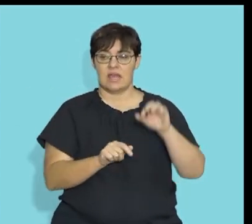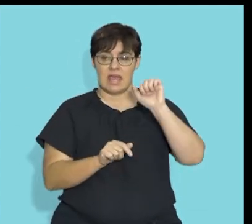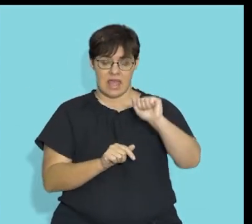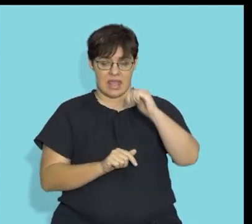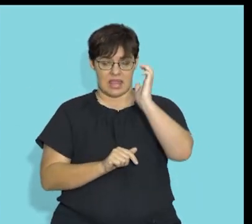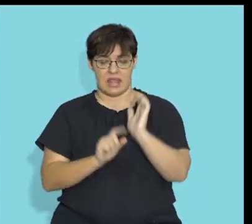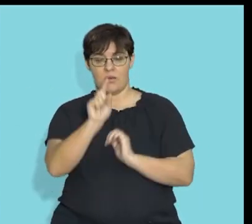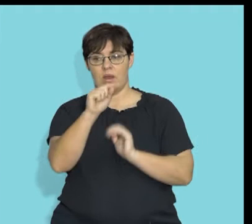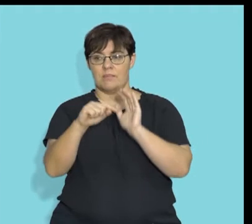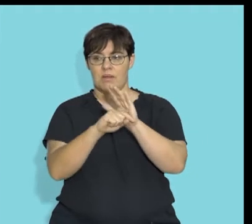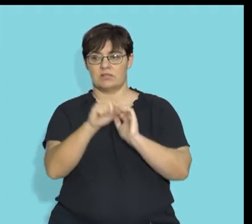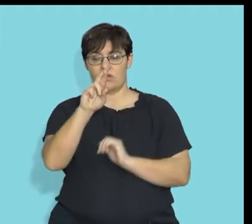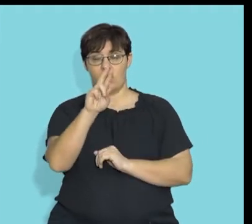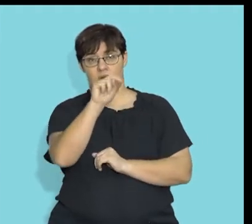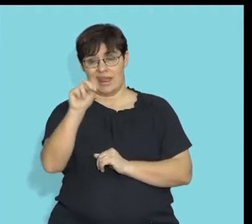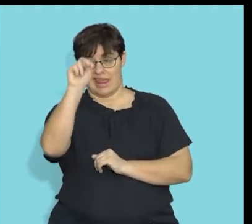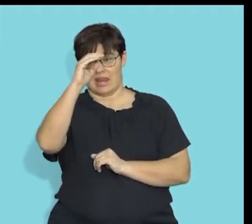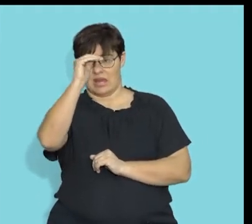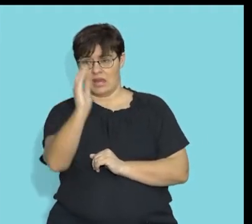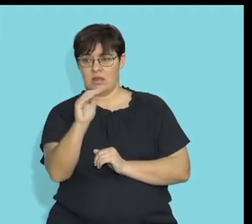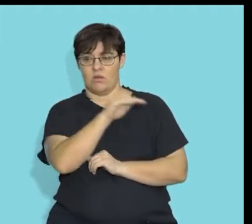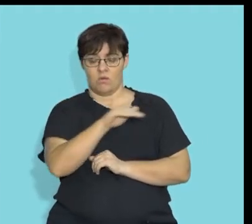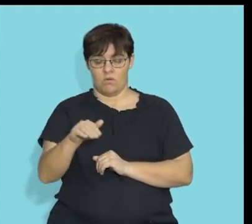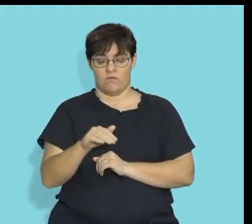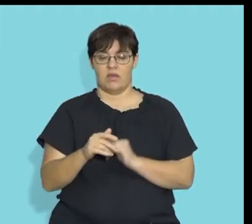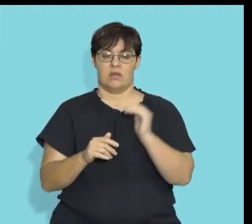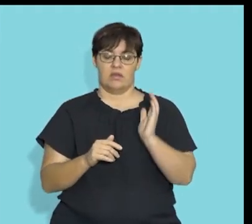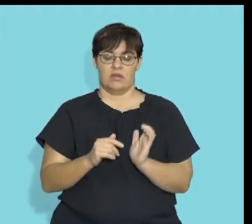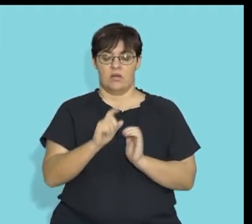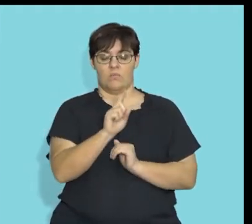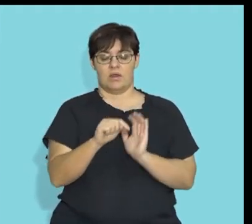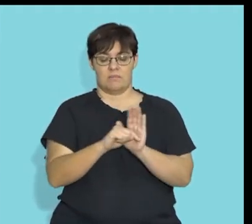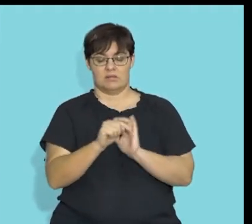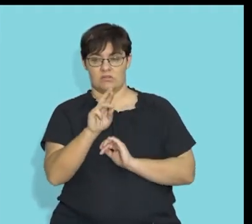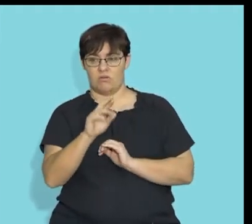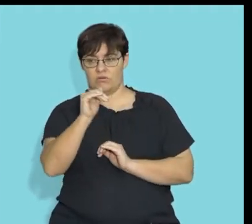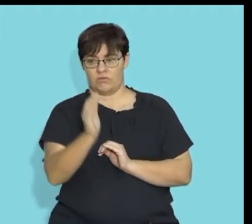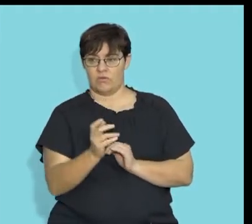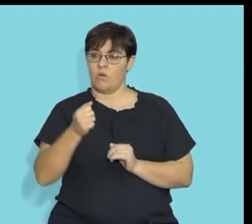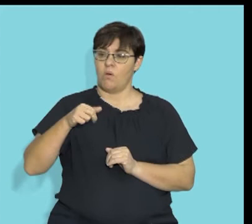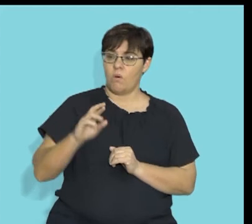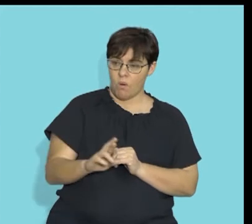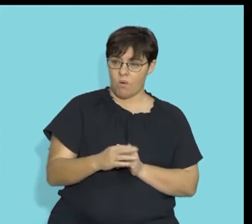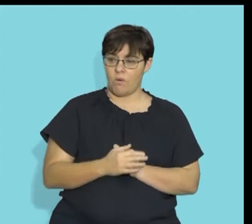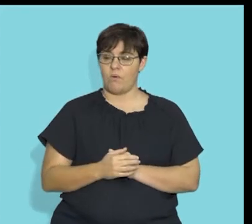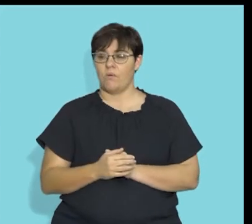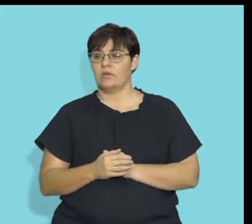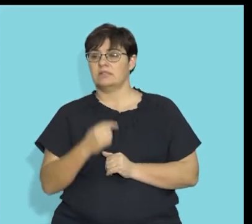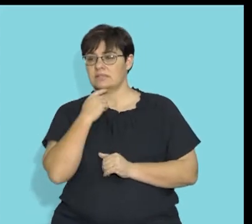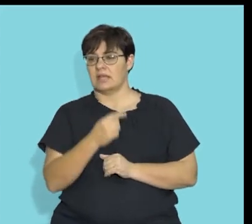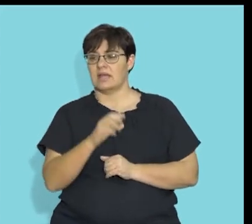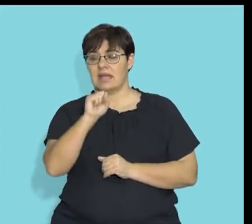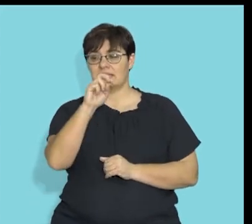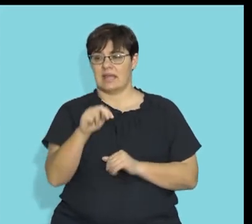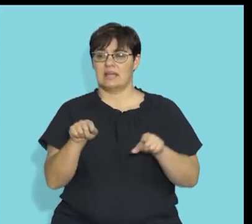A times 1 minus r to the power of n all over 1 minus r, or I can